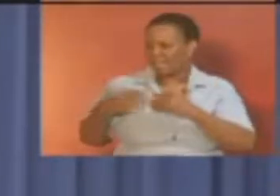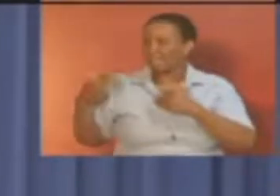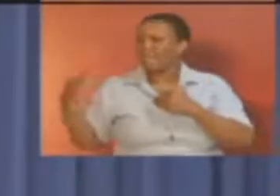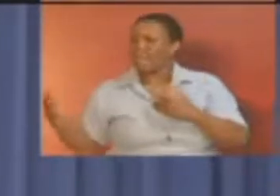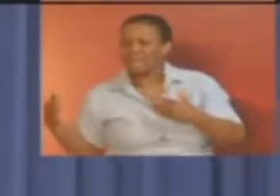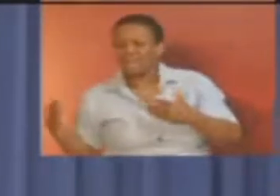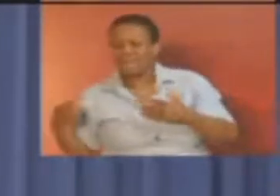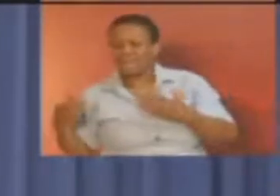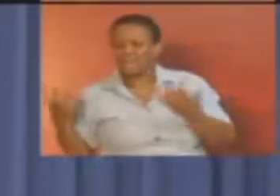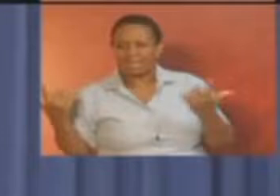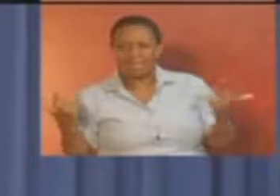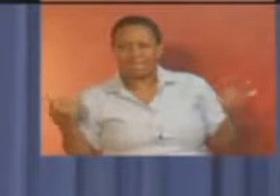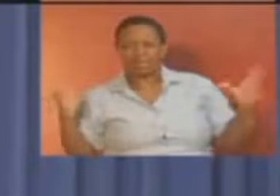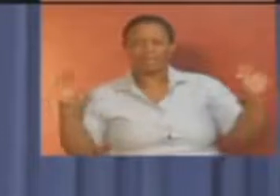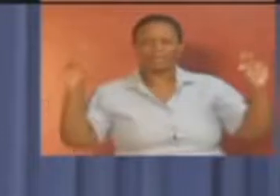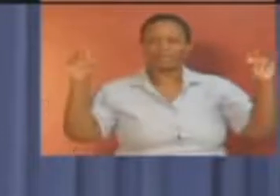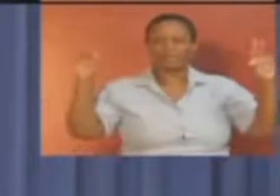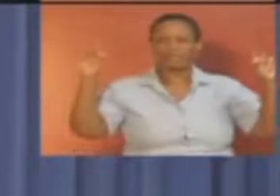And all it said